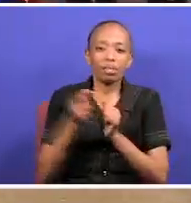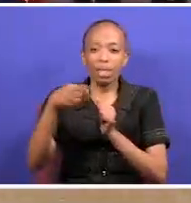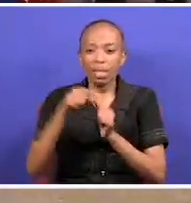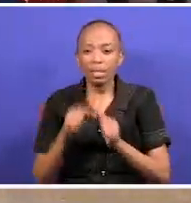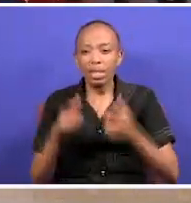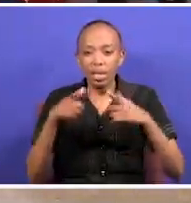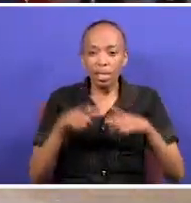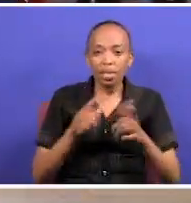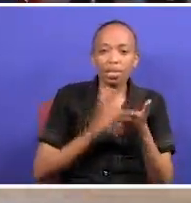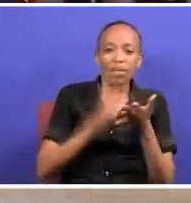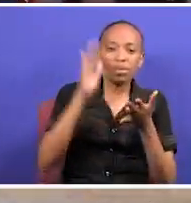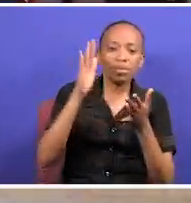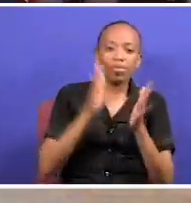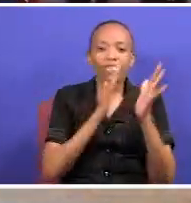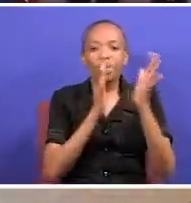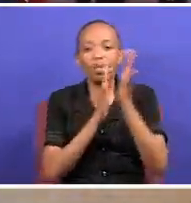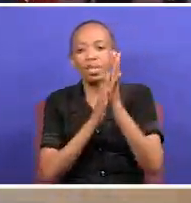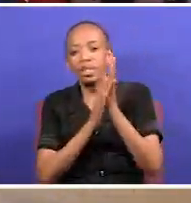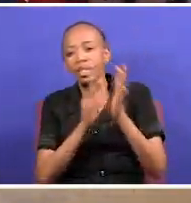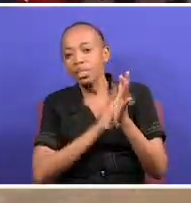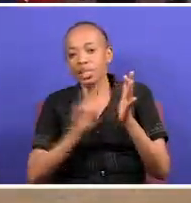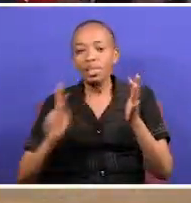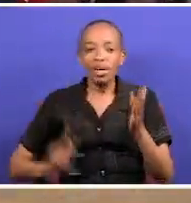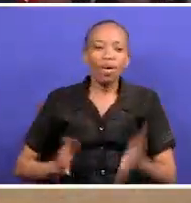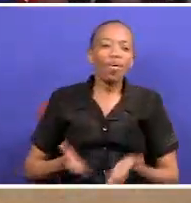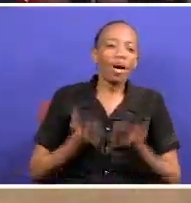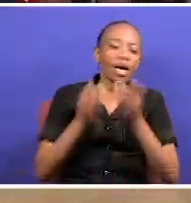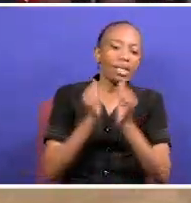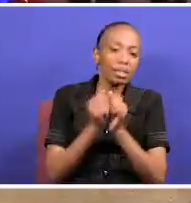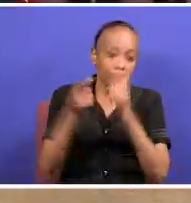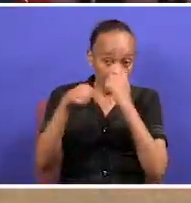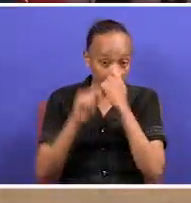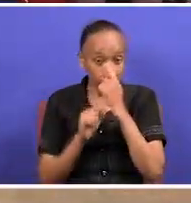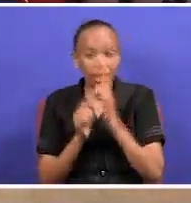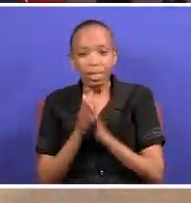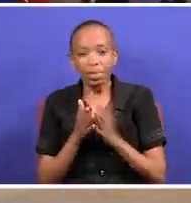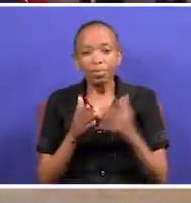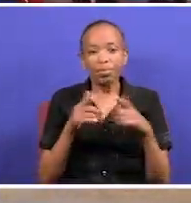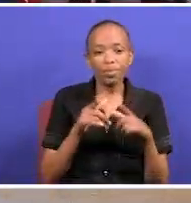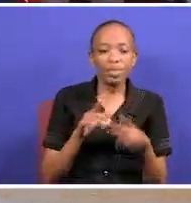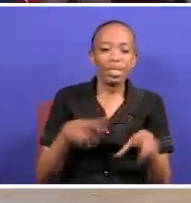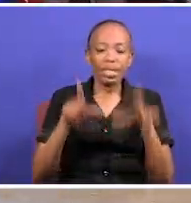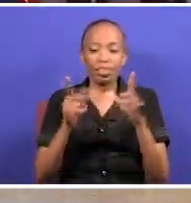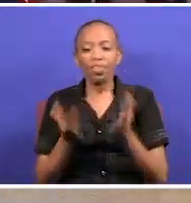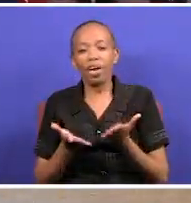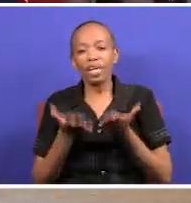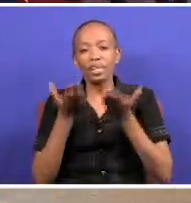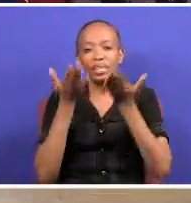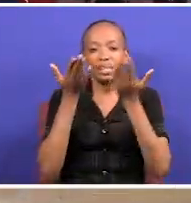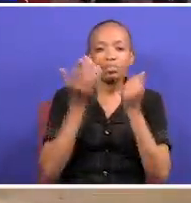rise among us. Let the praises of our King rise among us. Let it rise.